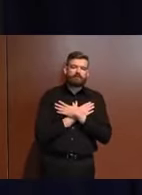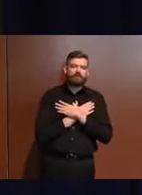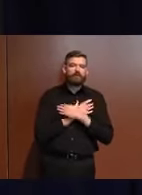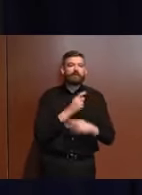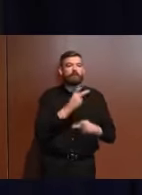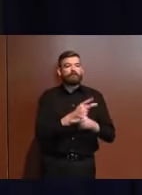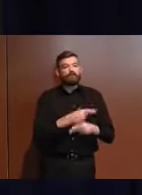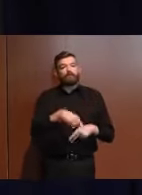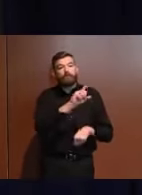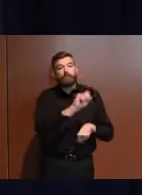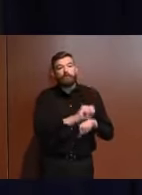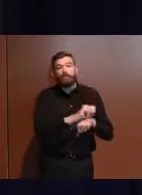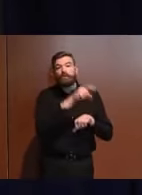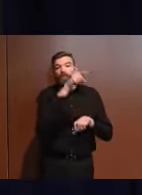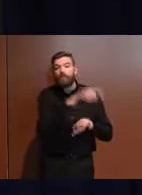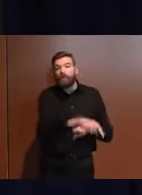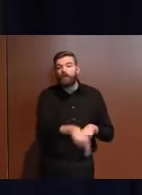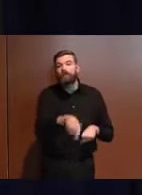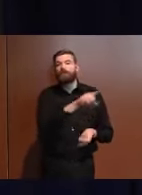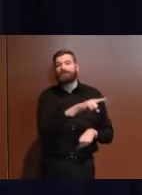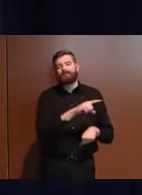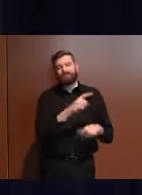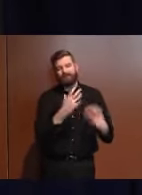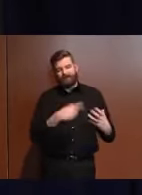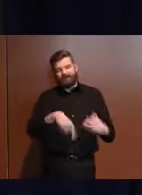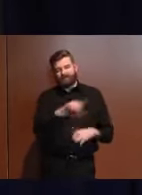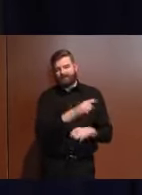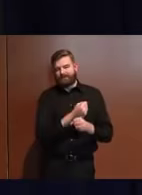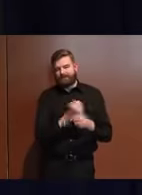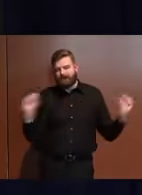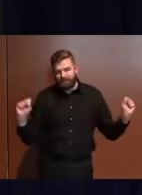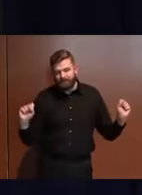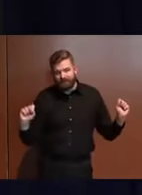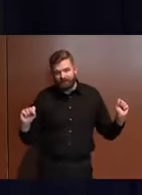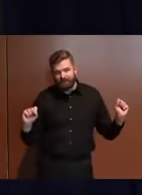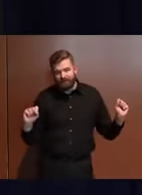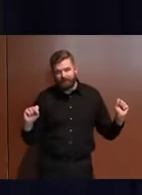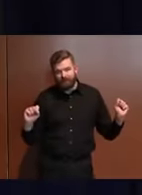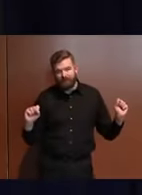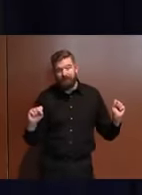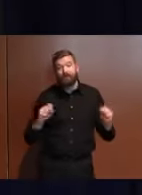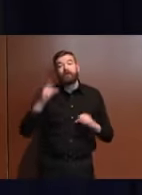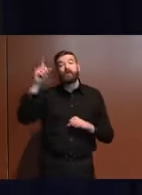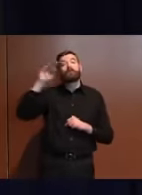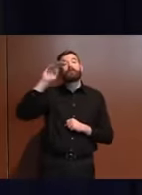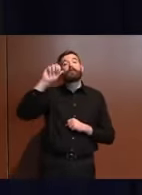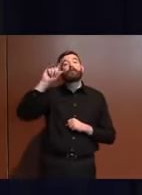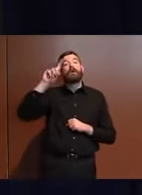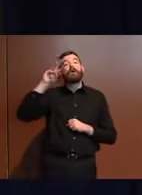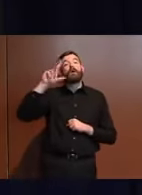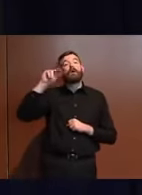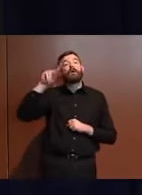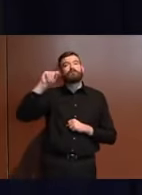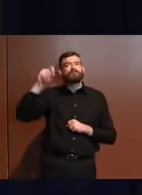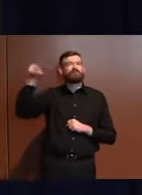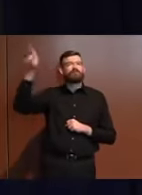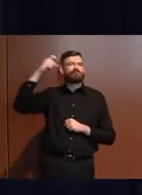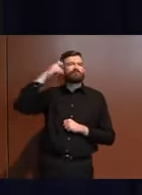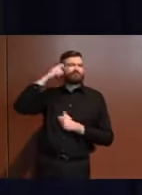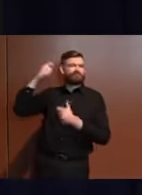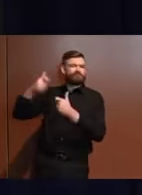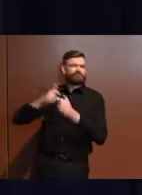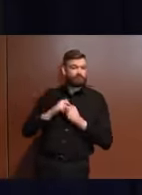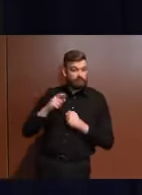protected. And to the sites, as I'm sitting here, the team that's up at the Meadowlands just texted me and said they expect that to be open